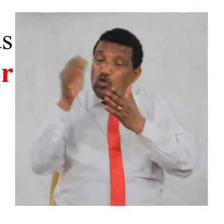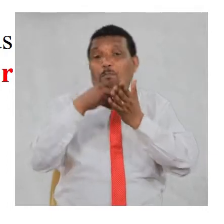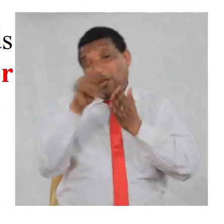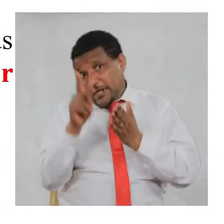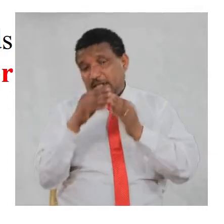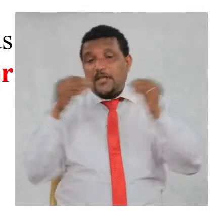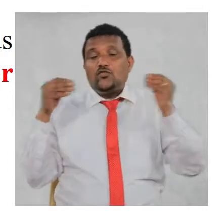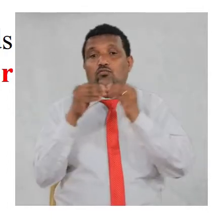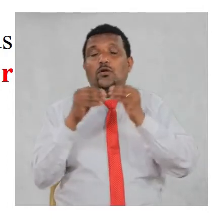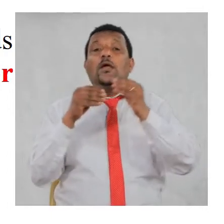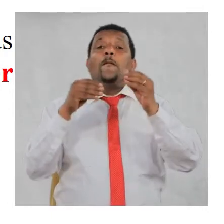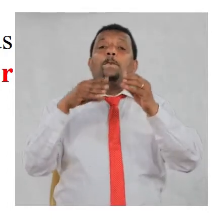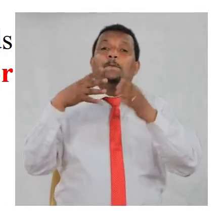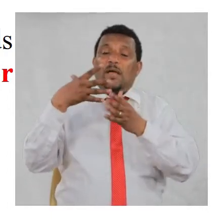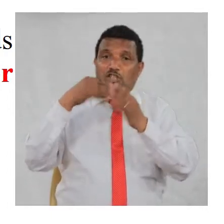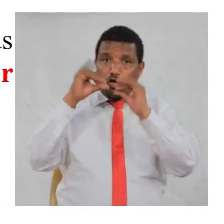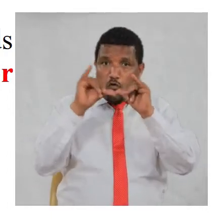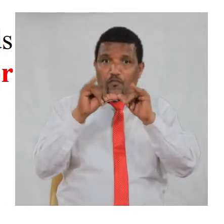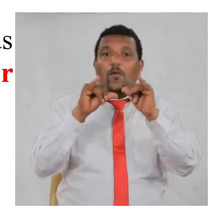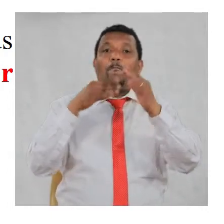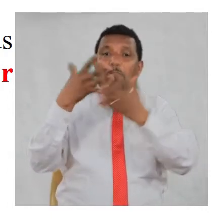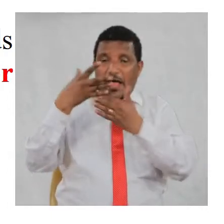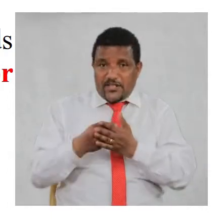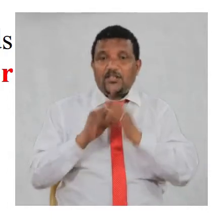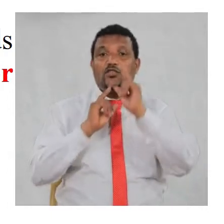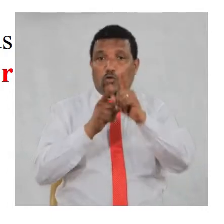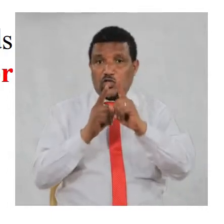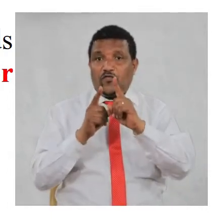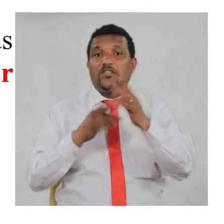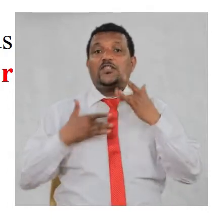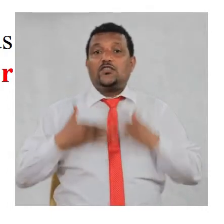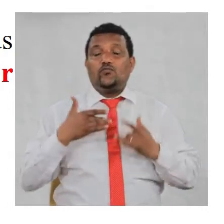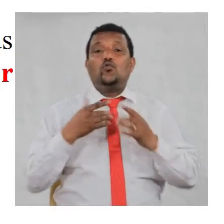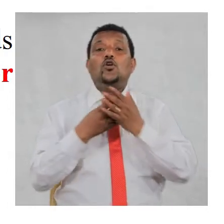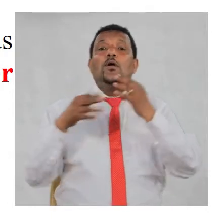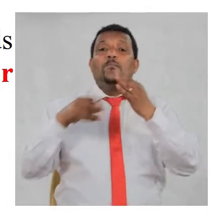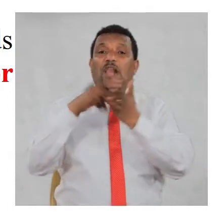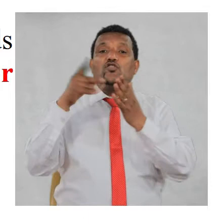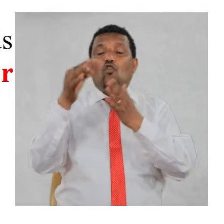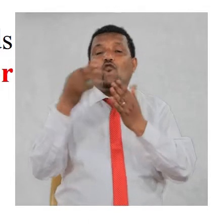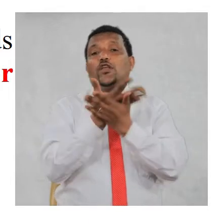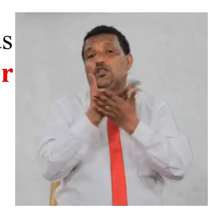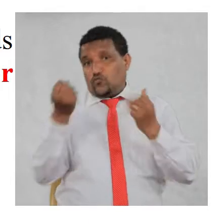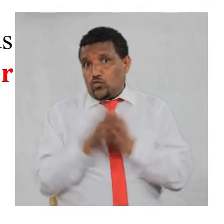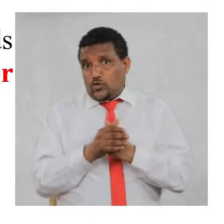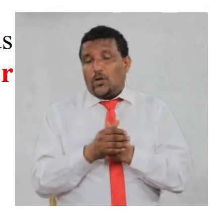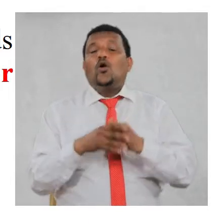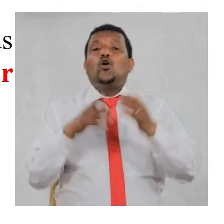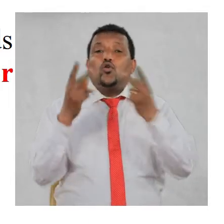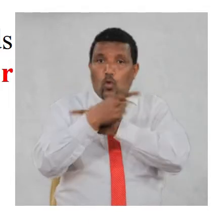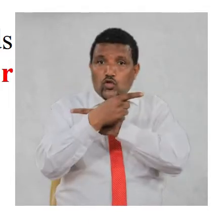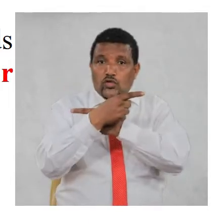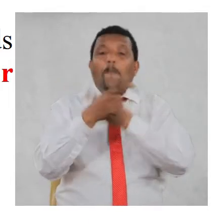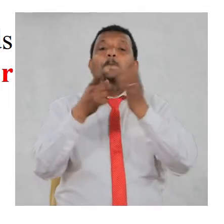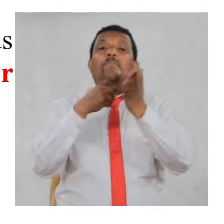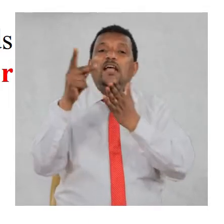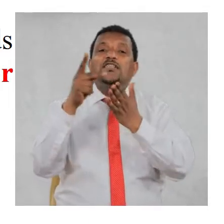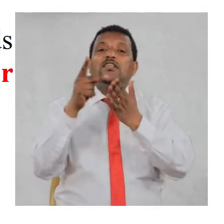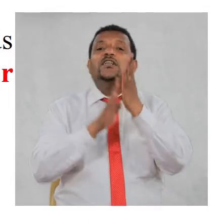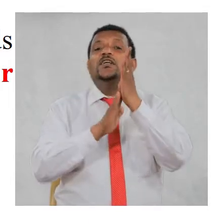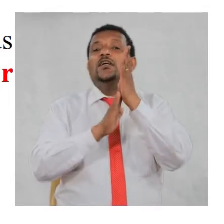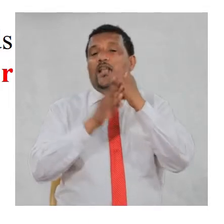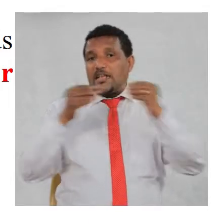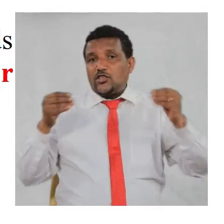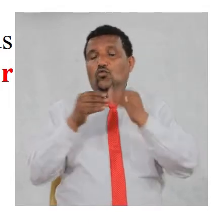buyer's responsiveness or sensitivity to changes in price of related goods. The cross price elasticity of demand of good X